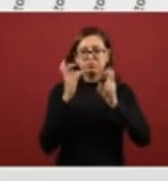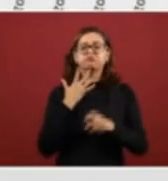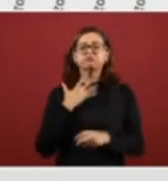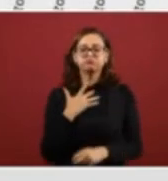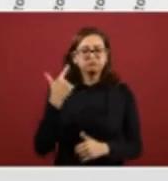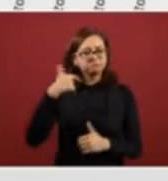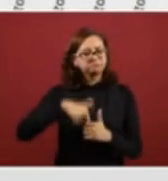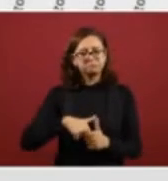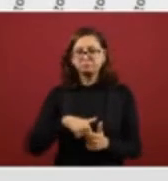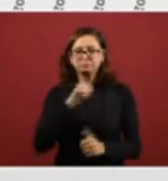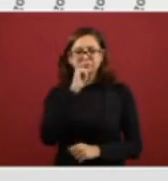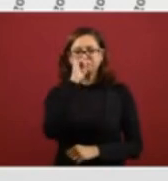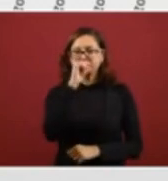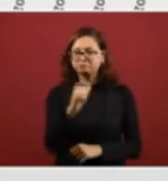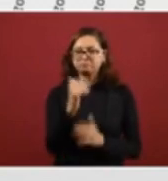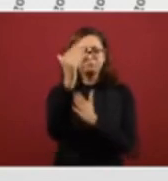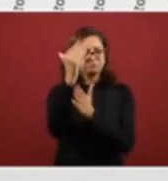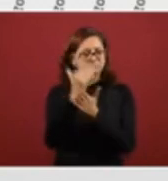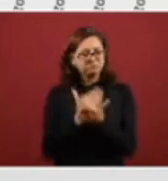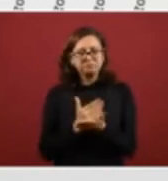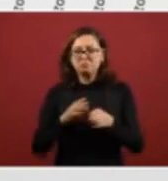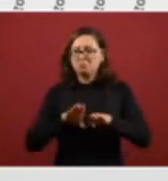gas theft.